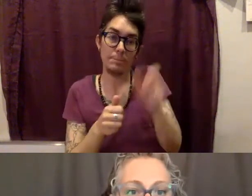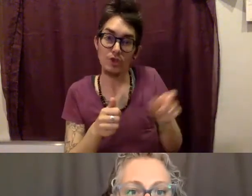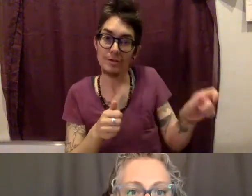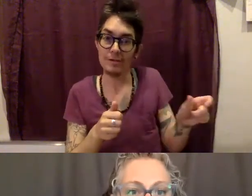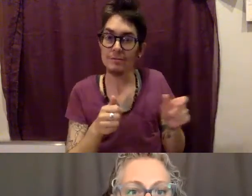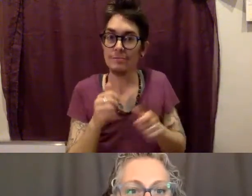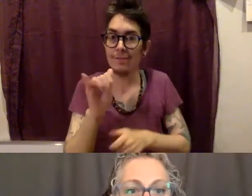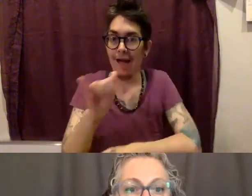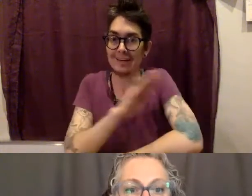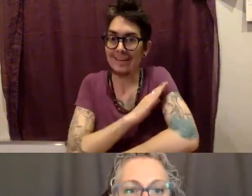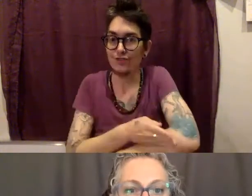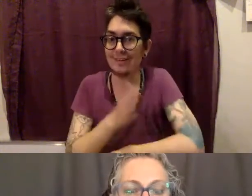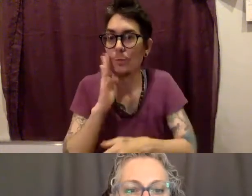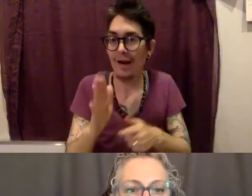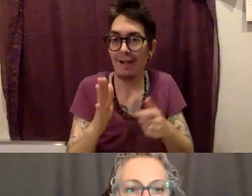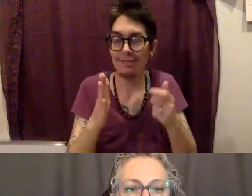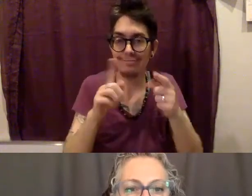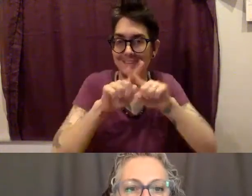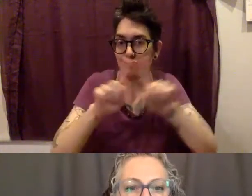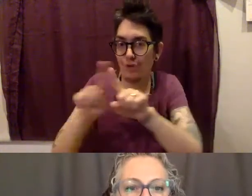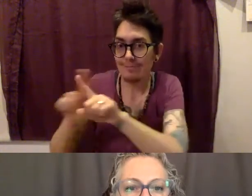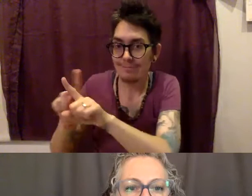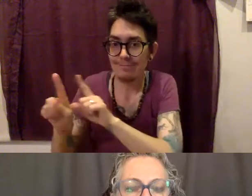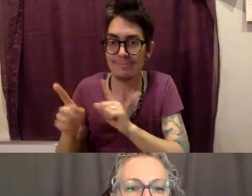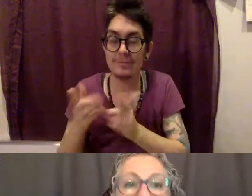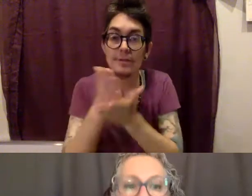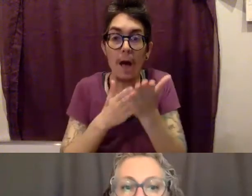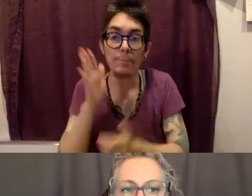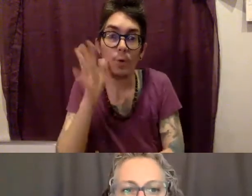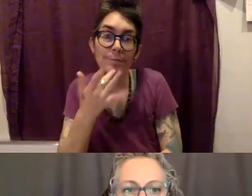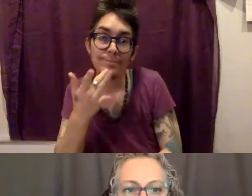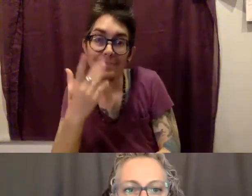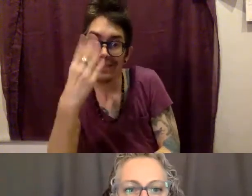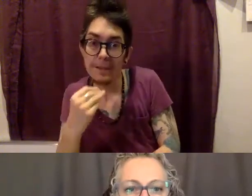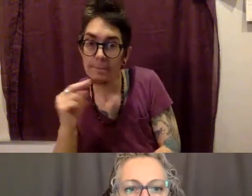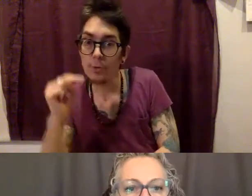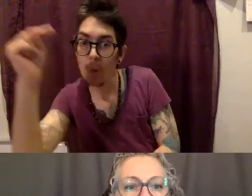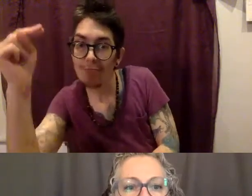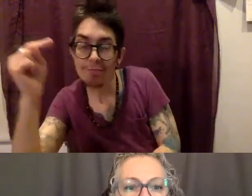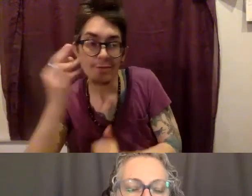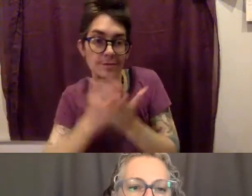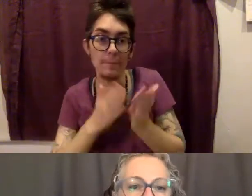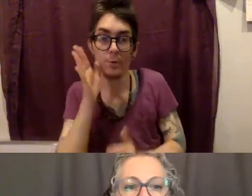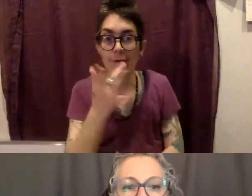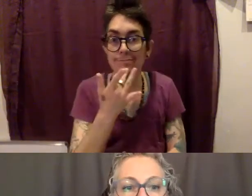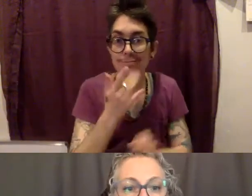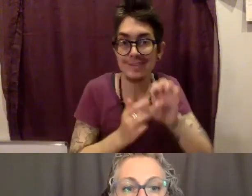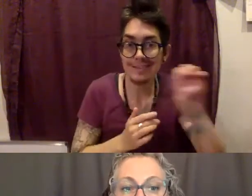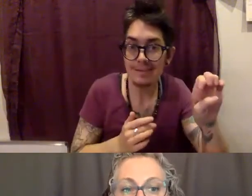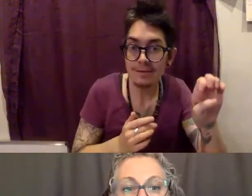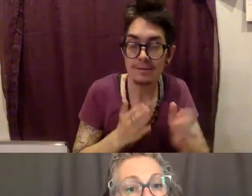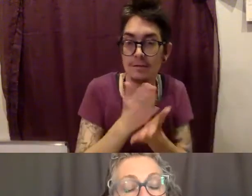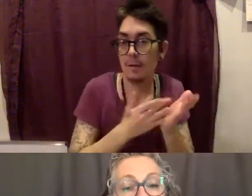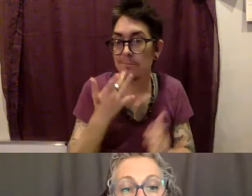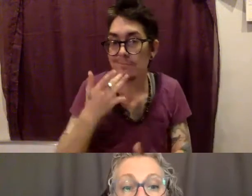Well, so keep in mind that each person, the energy can be different. Okay. Some prefer sleeping with their head towards the